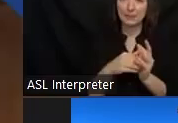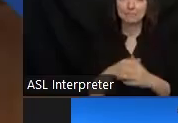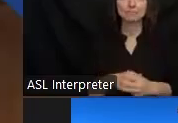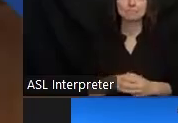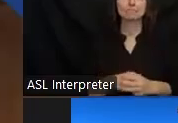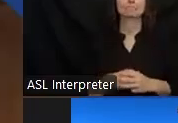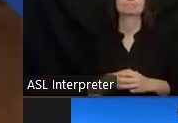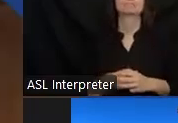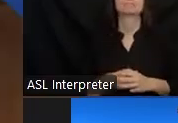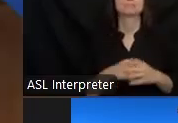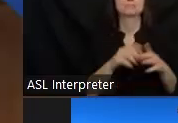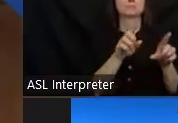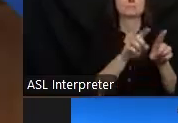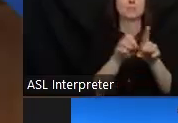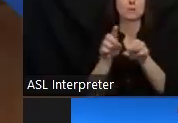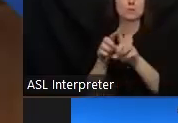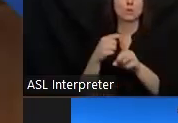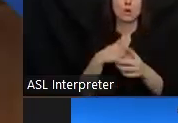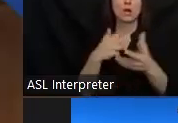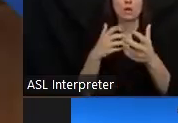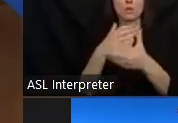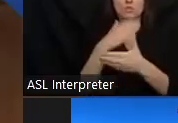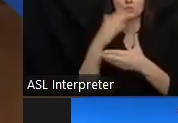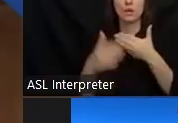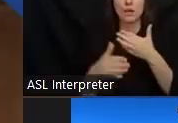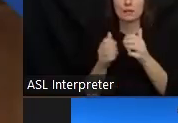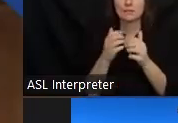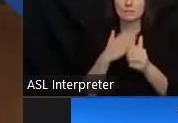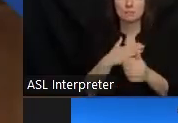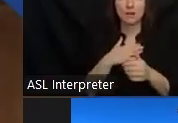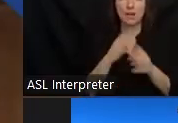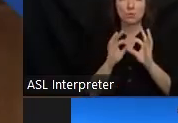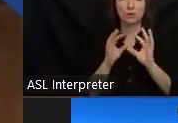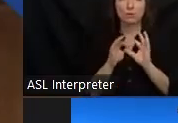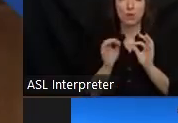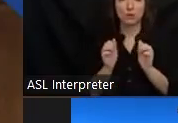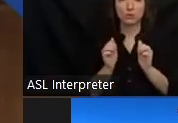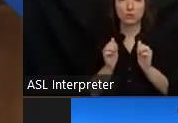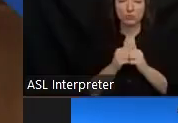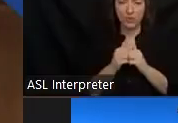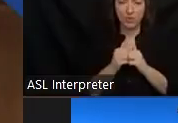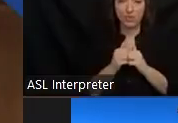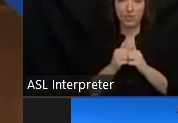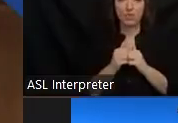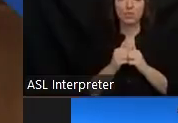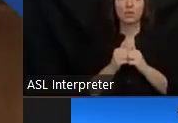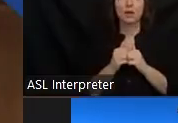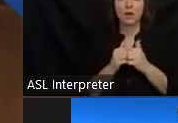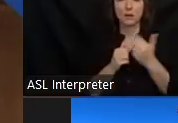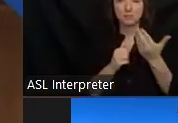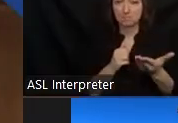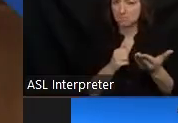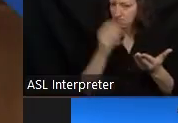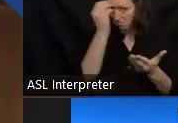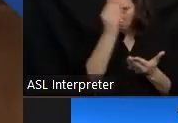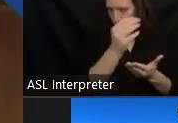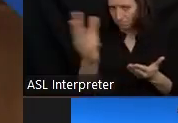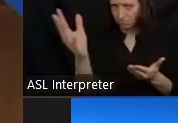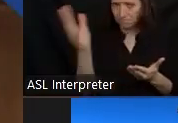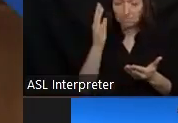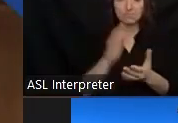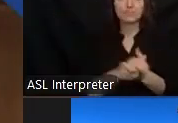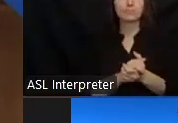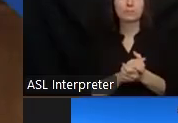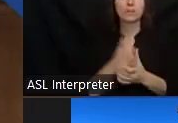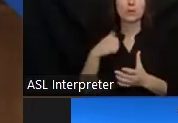I did want to wrap up my remarks this morning. For those who were not aware, we lost